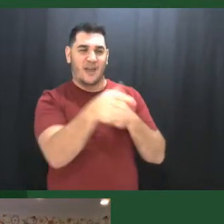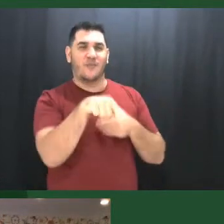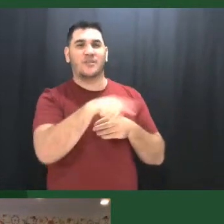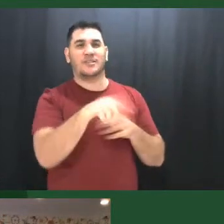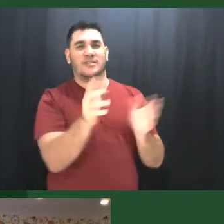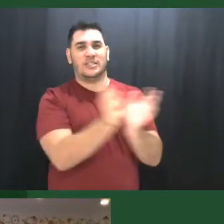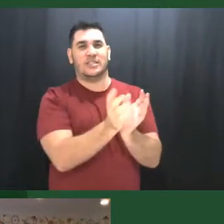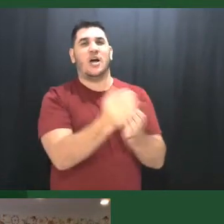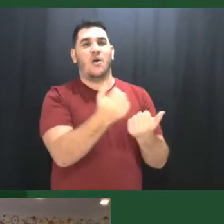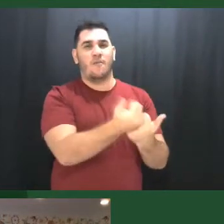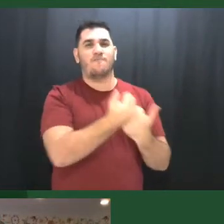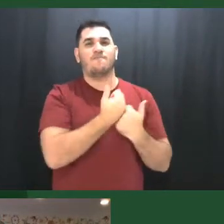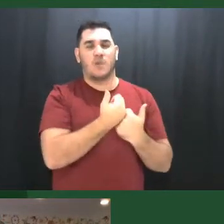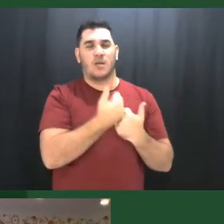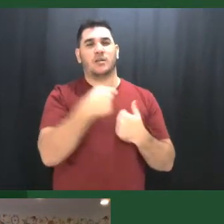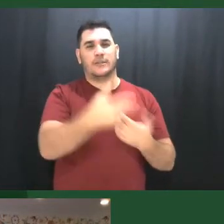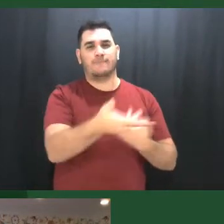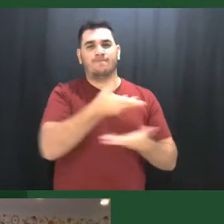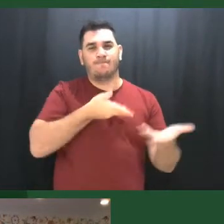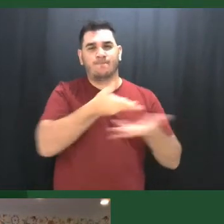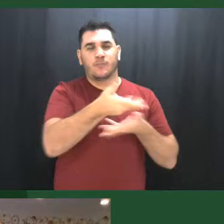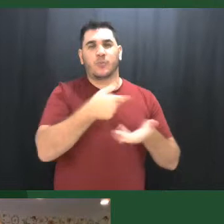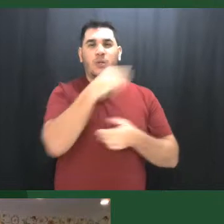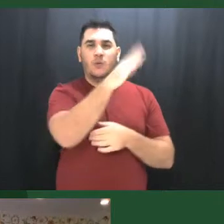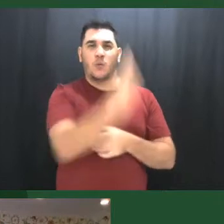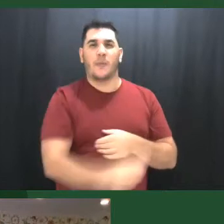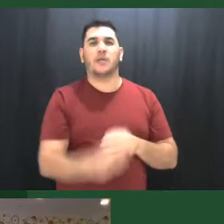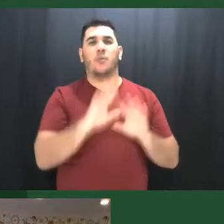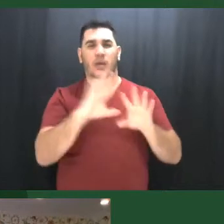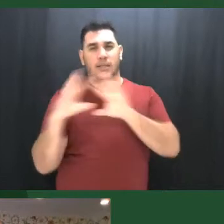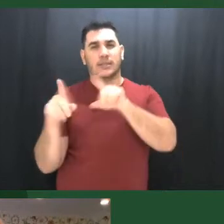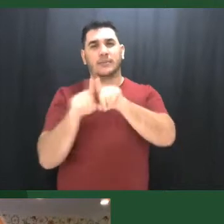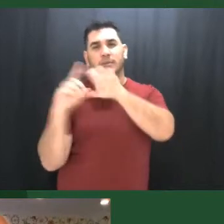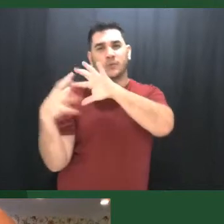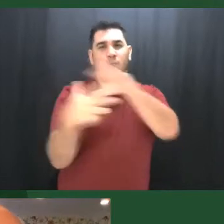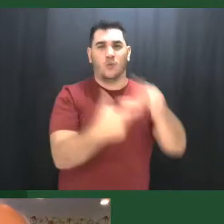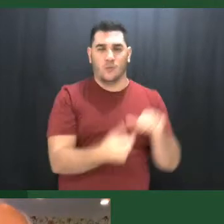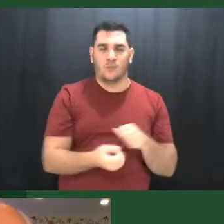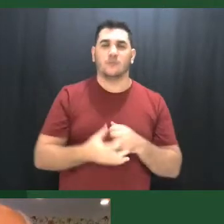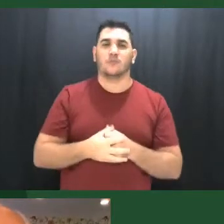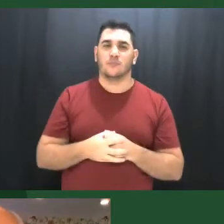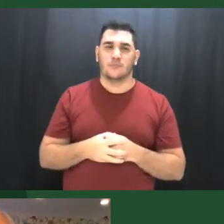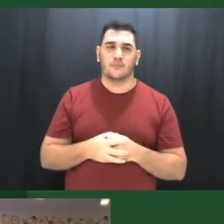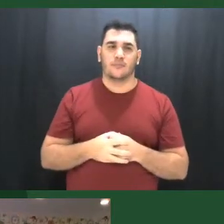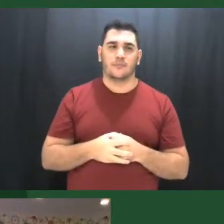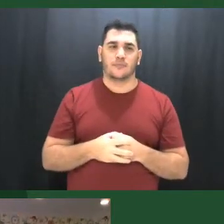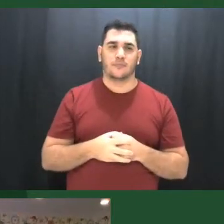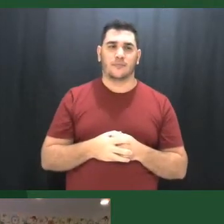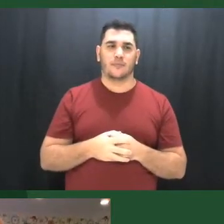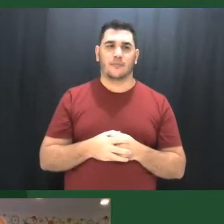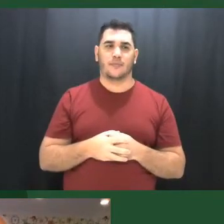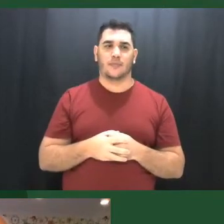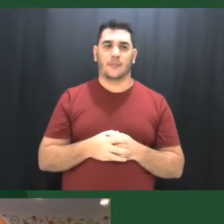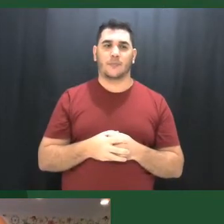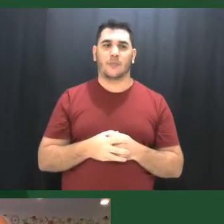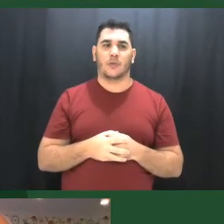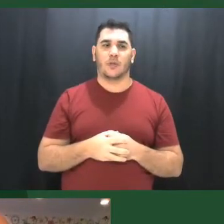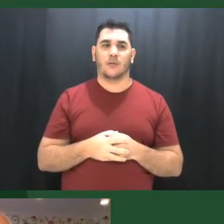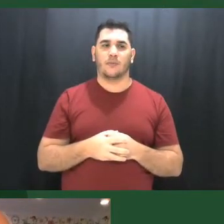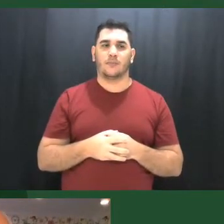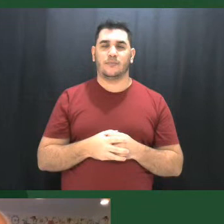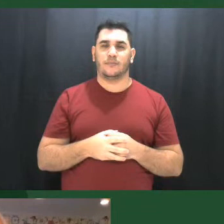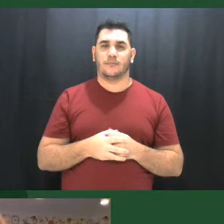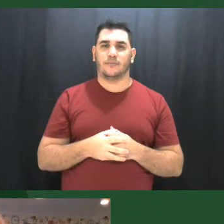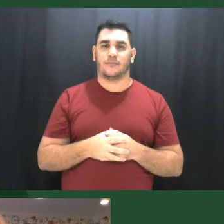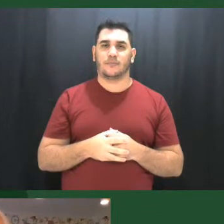around the world in your efforts in Hci. So yes, explainable AI will be helpful,